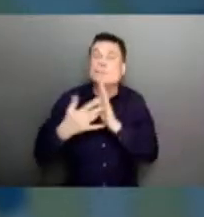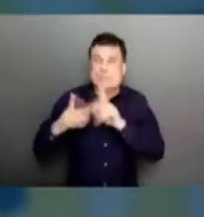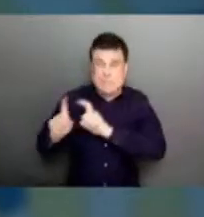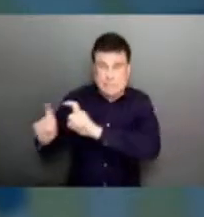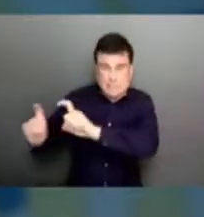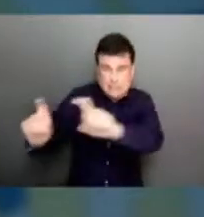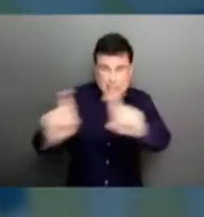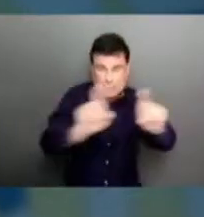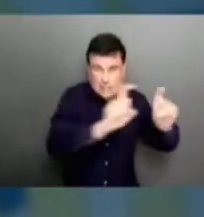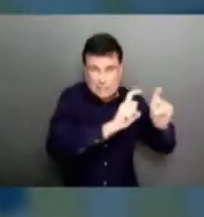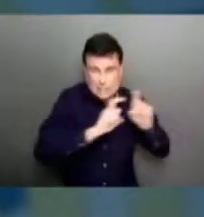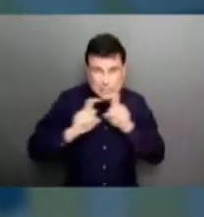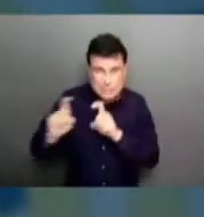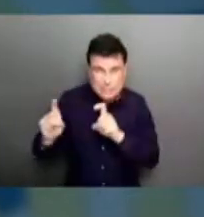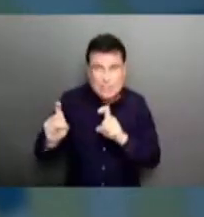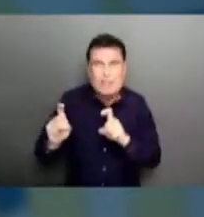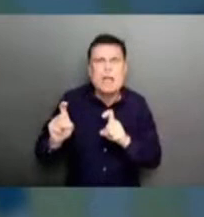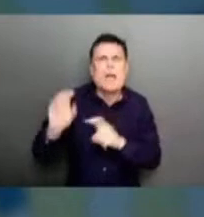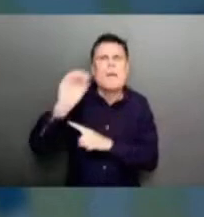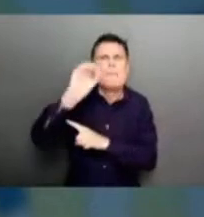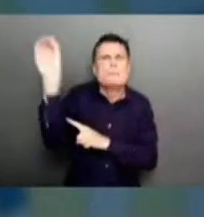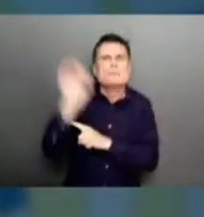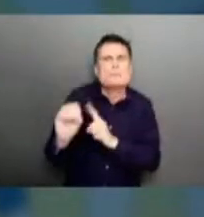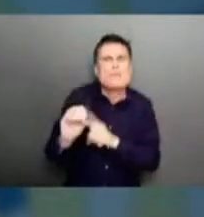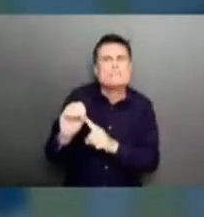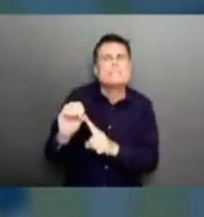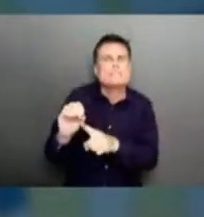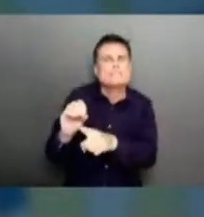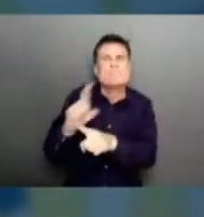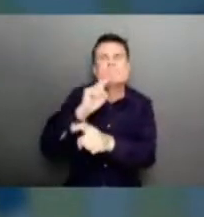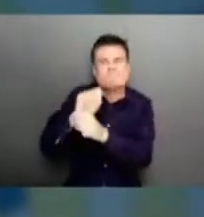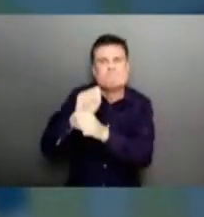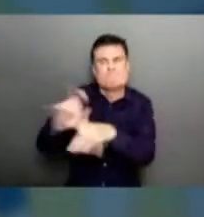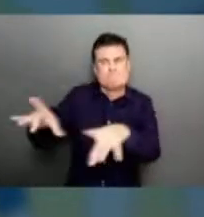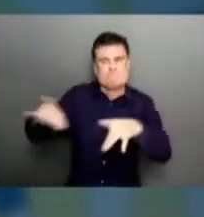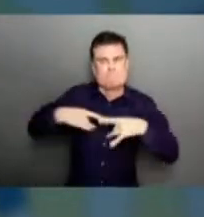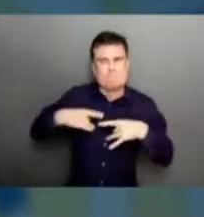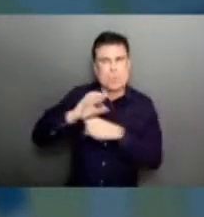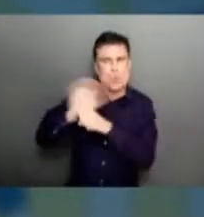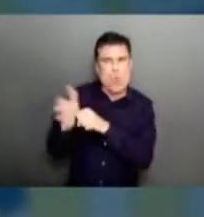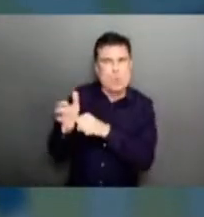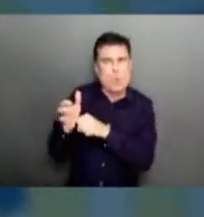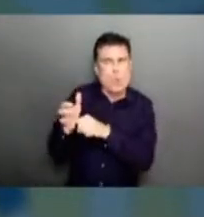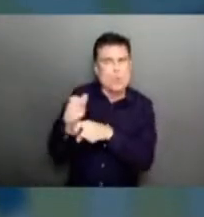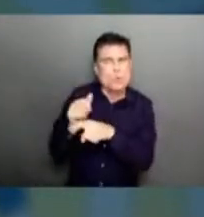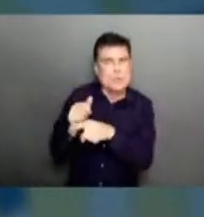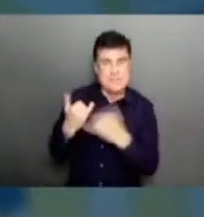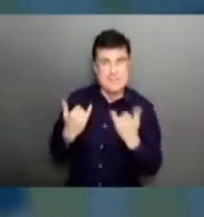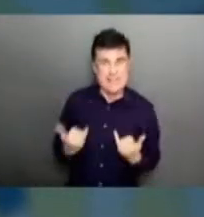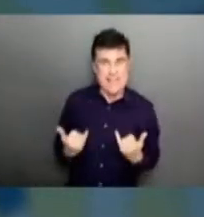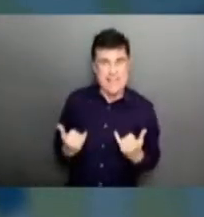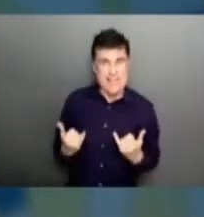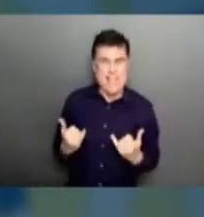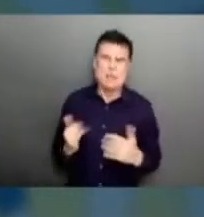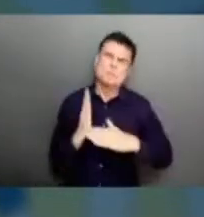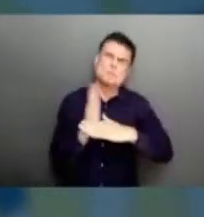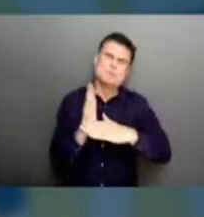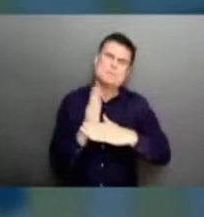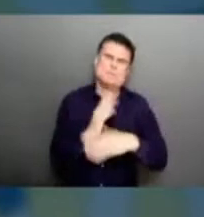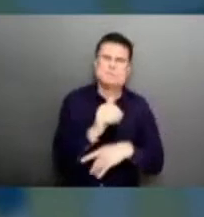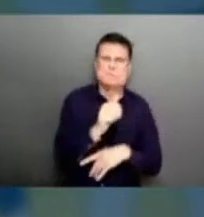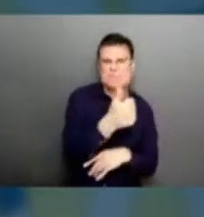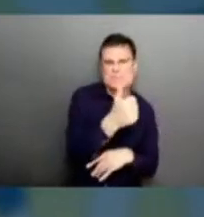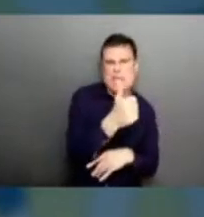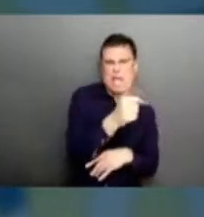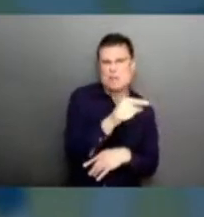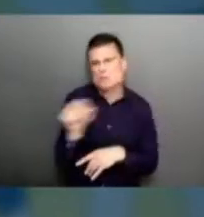high. We've seen a decrease in Fraser Health, particularly in the recent weeks, as well as in Vancouver Coastal Health. And